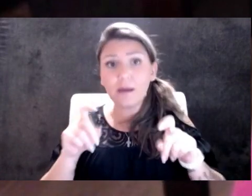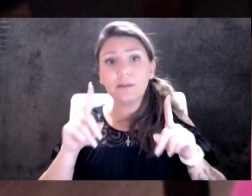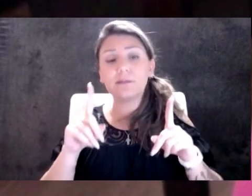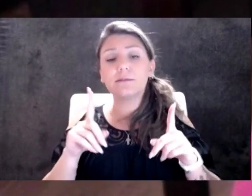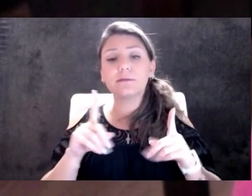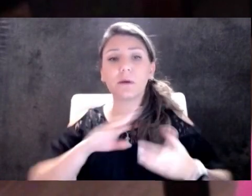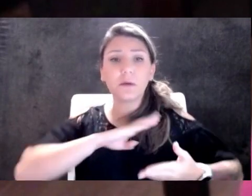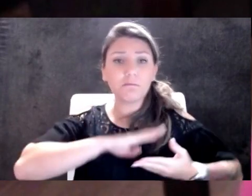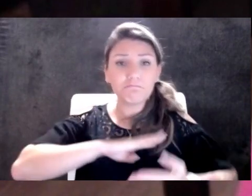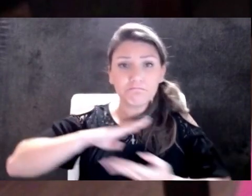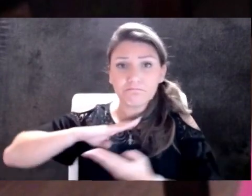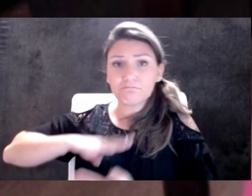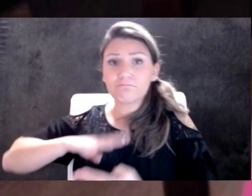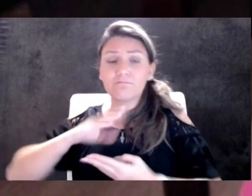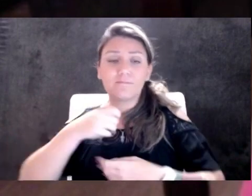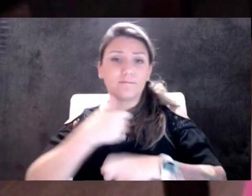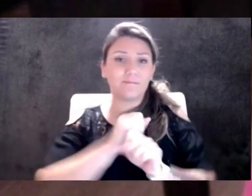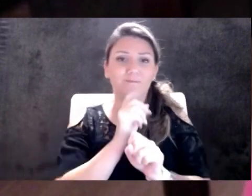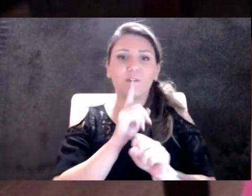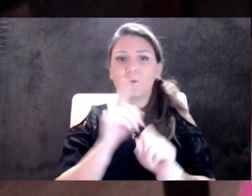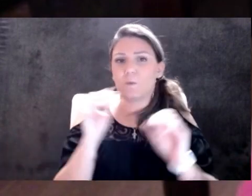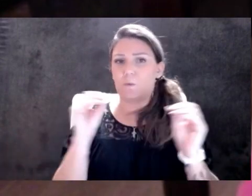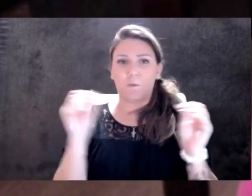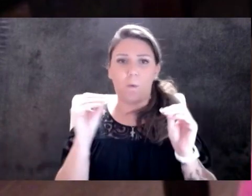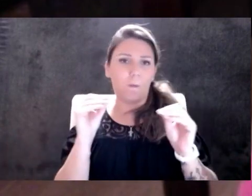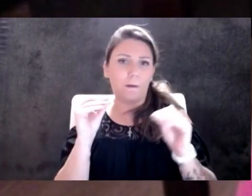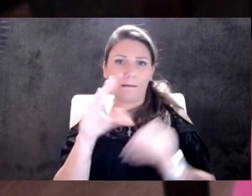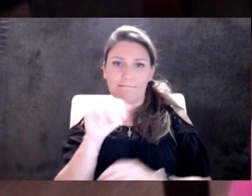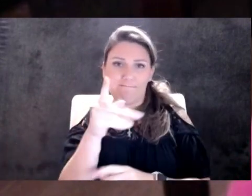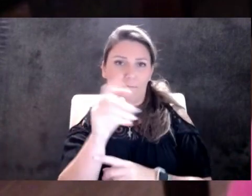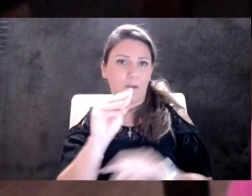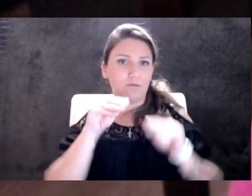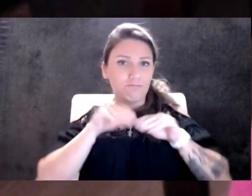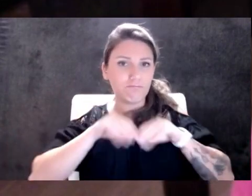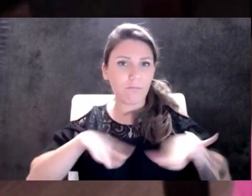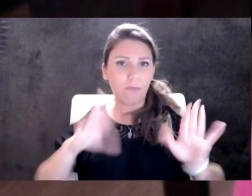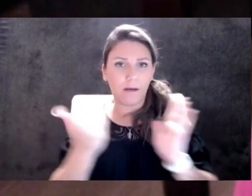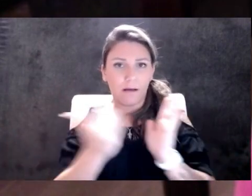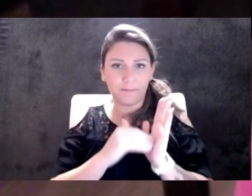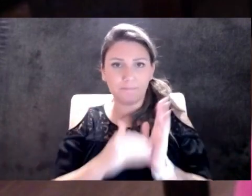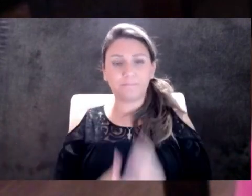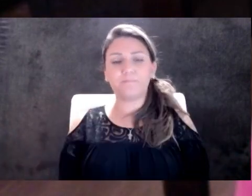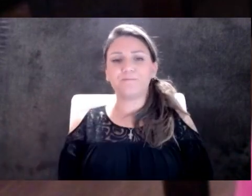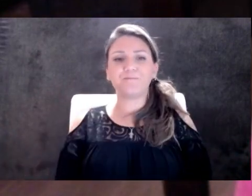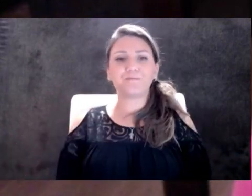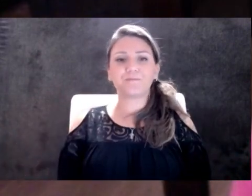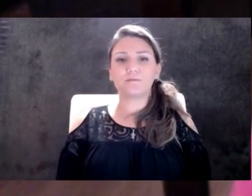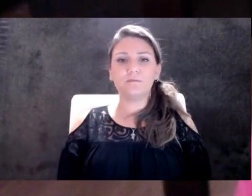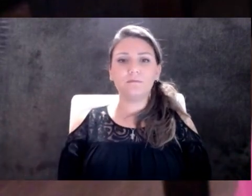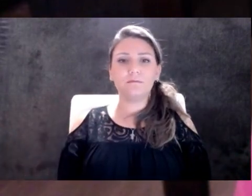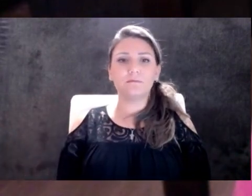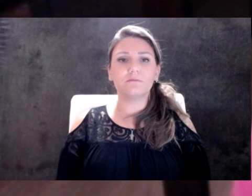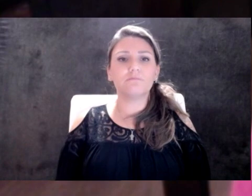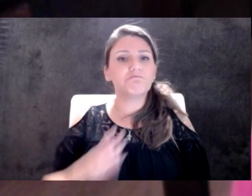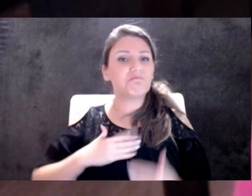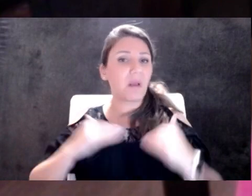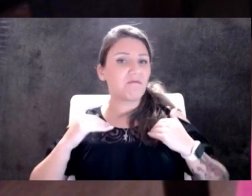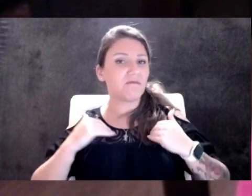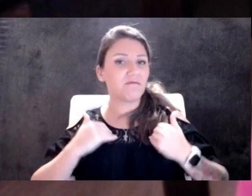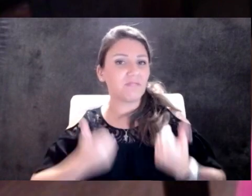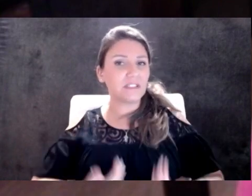we're not seeing signs of the cancer spreading again. But, my fatigue level's